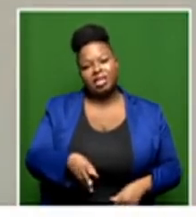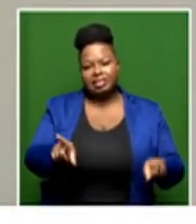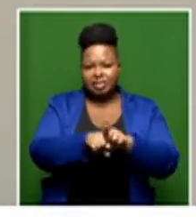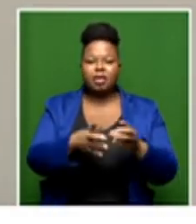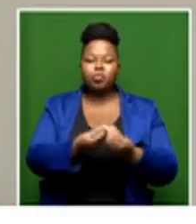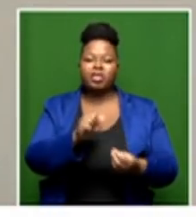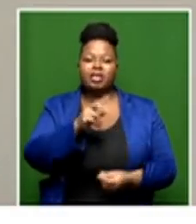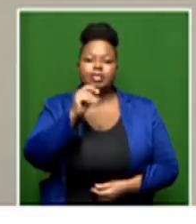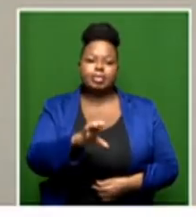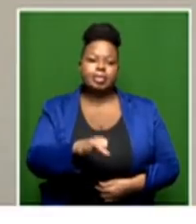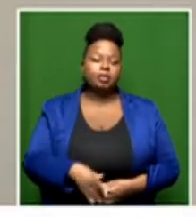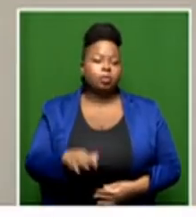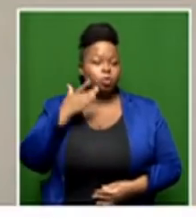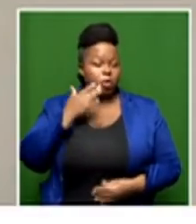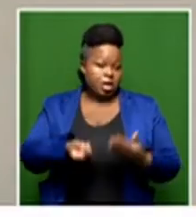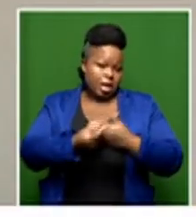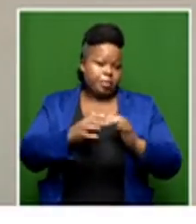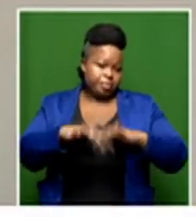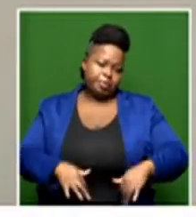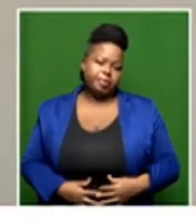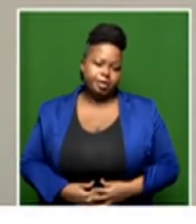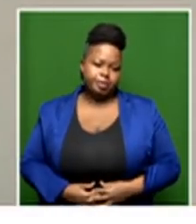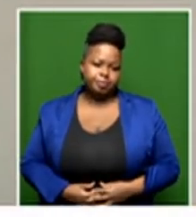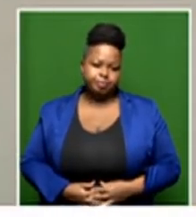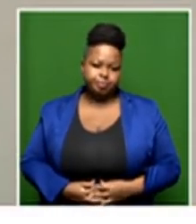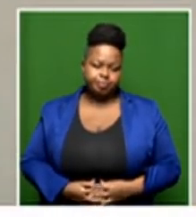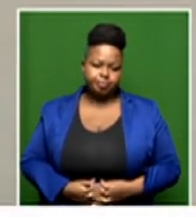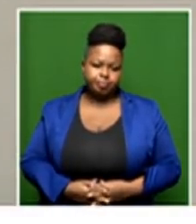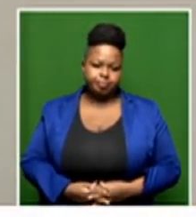mother body if they do that.